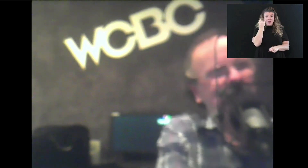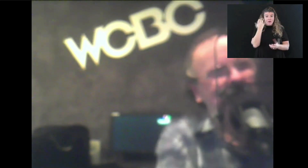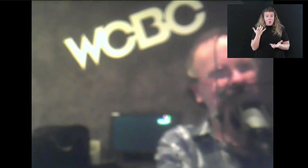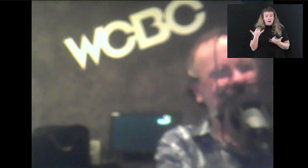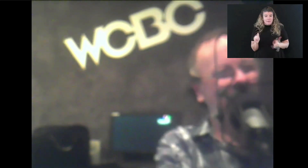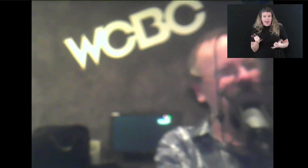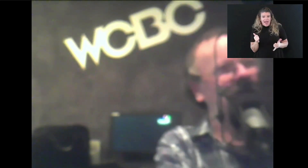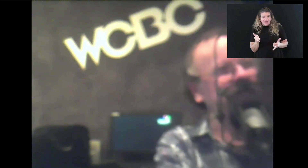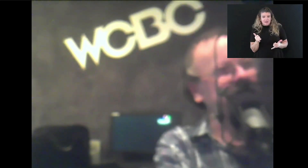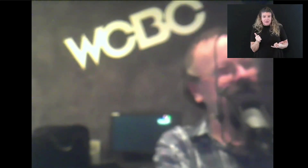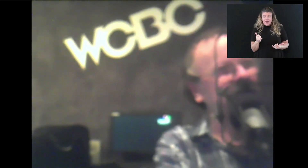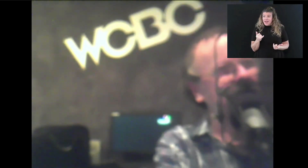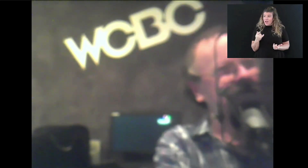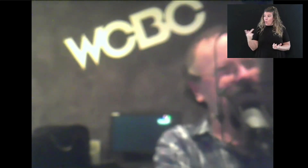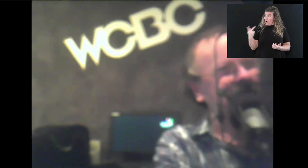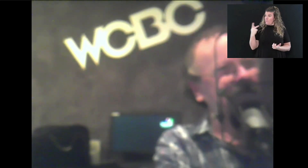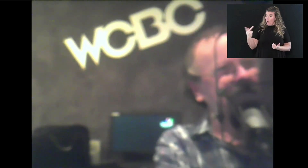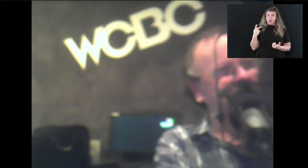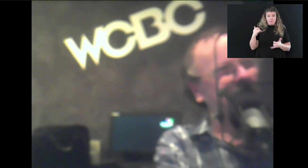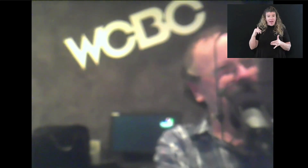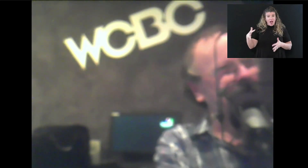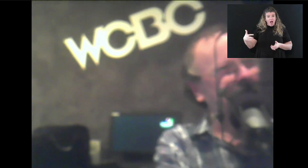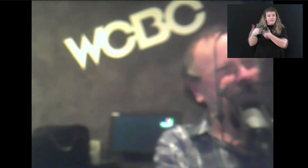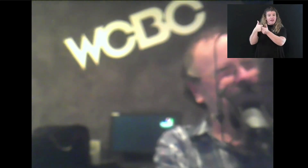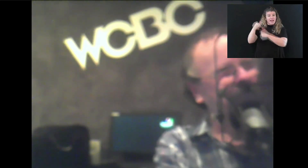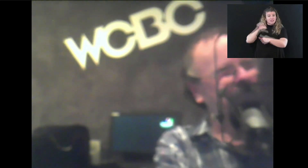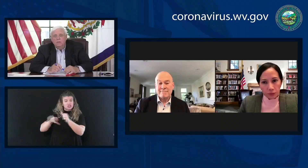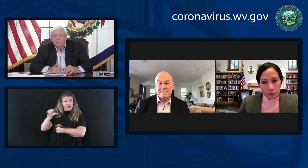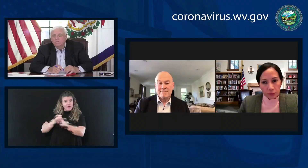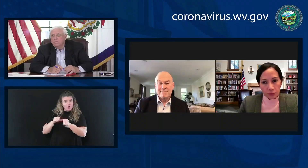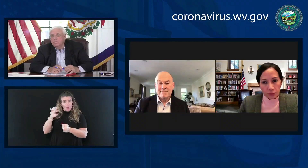and we're both in the playoffs?